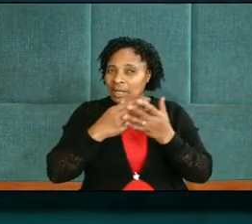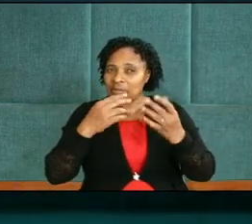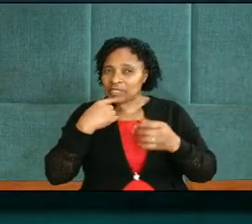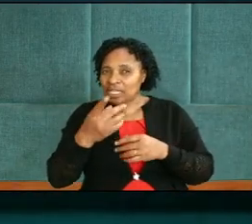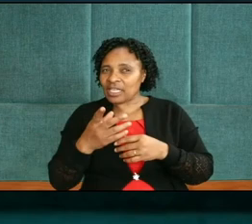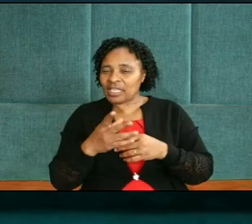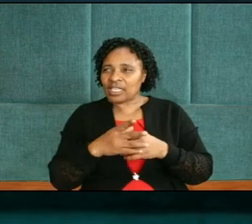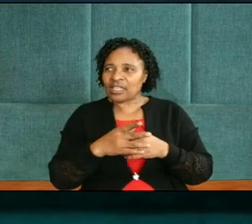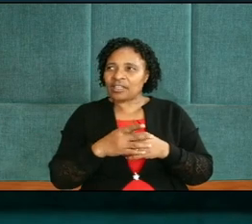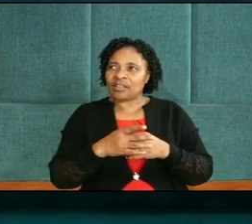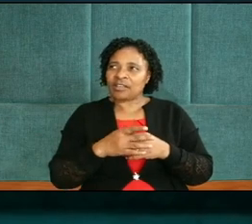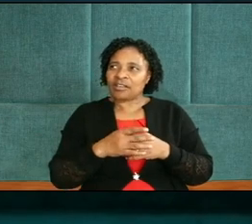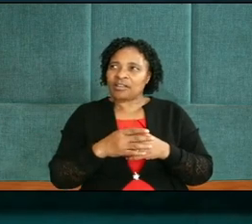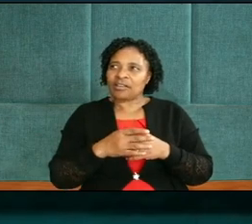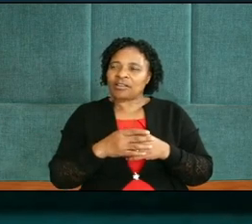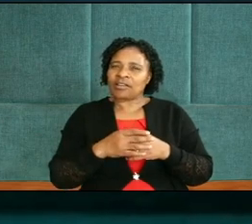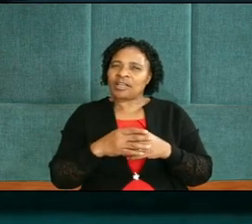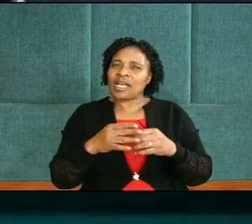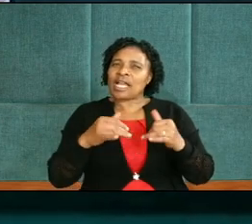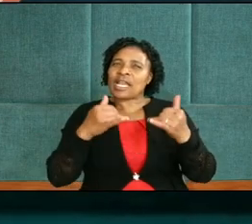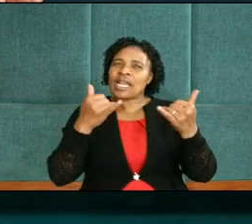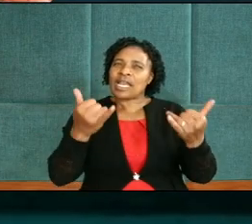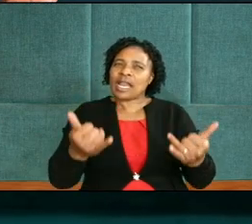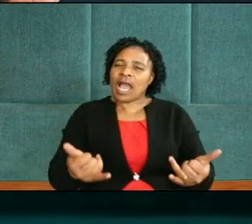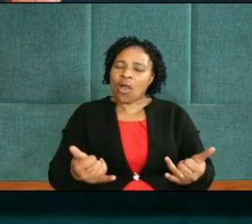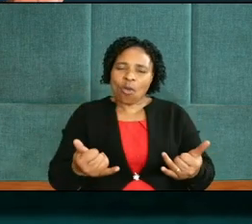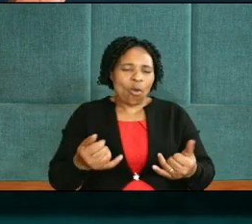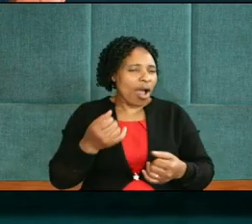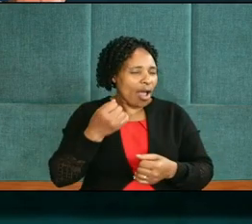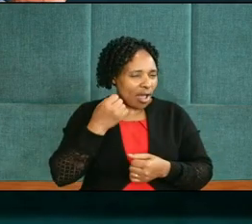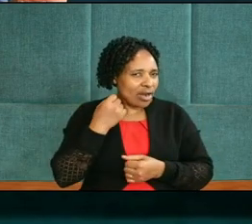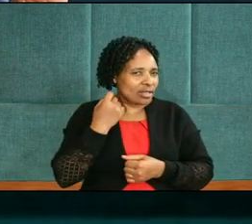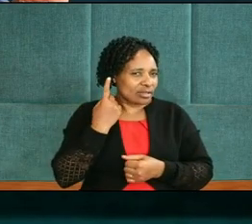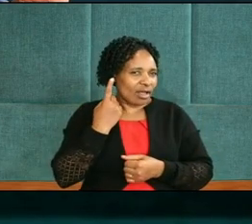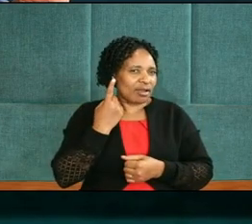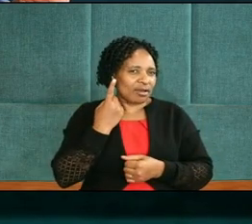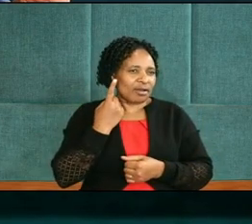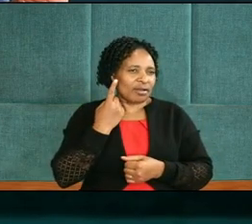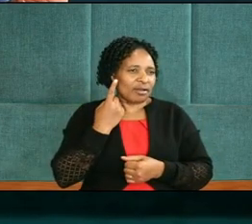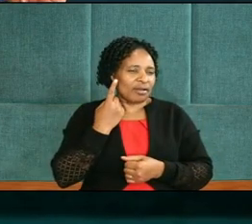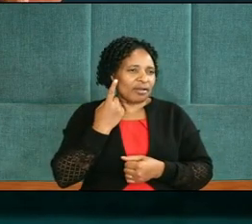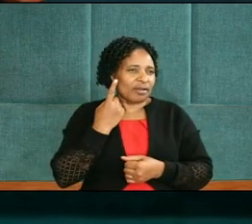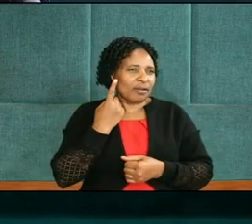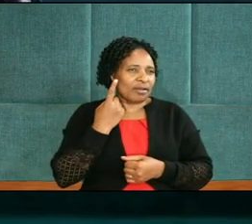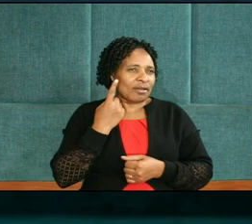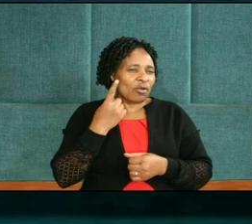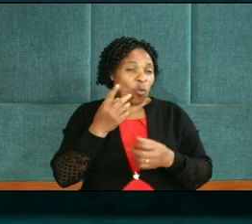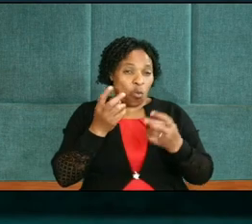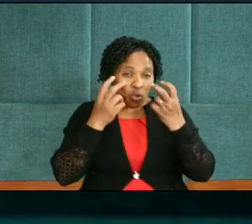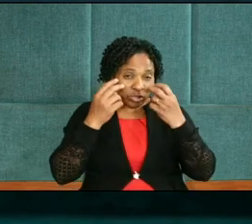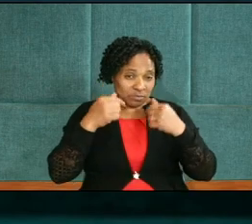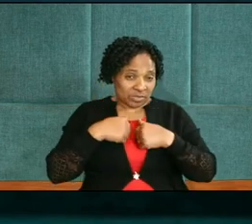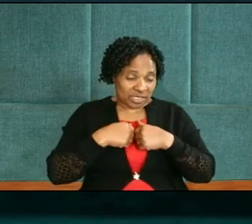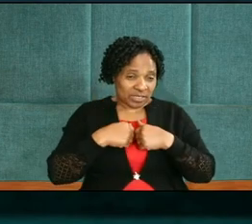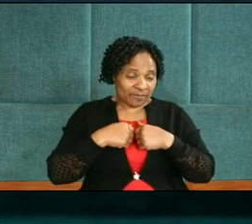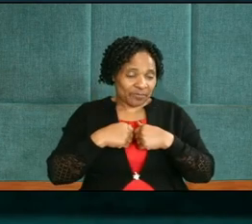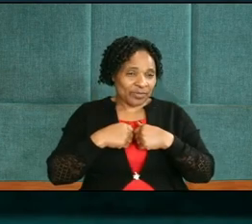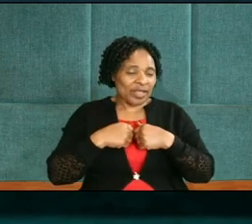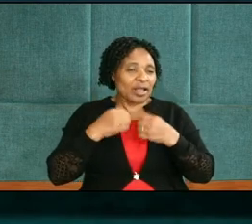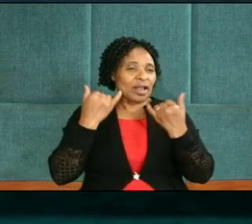Now. Now I understand. Watch me. When